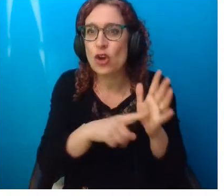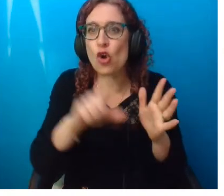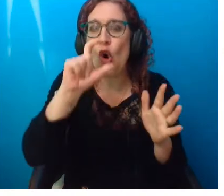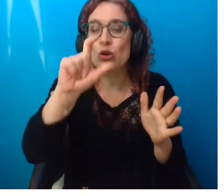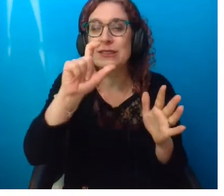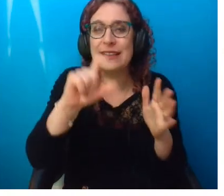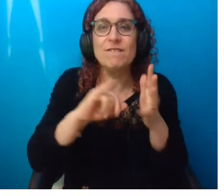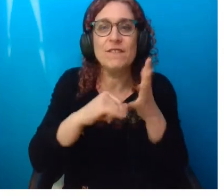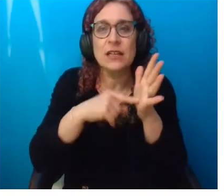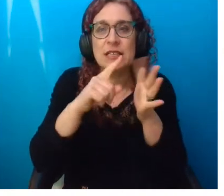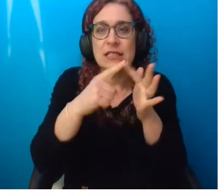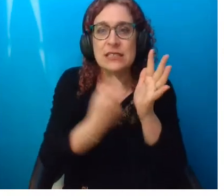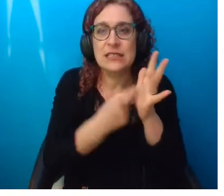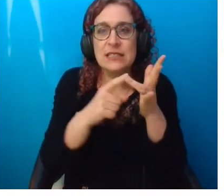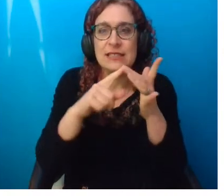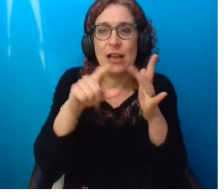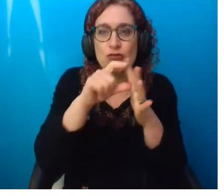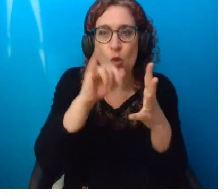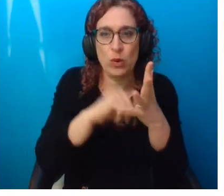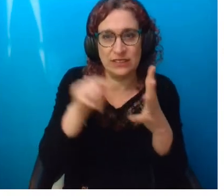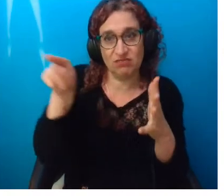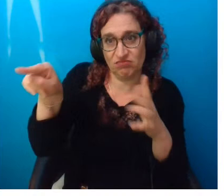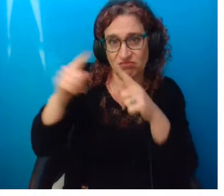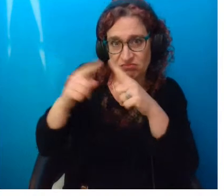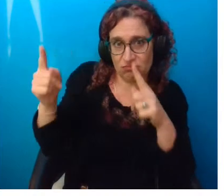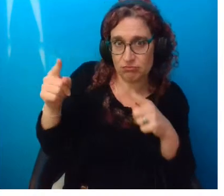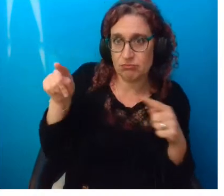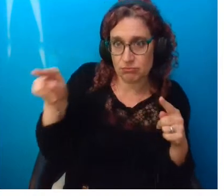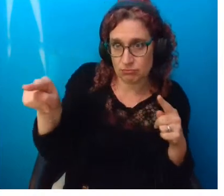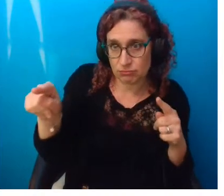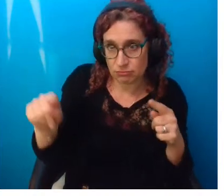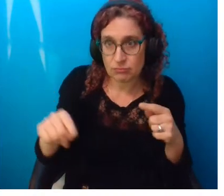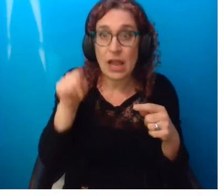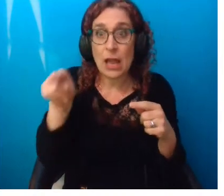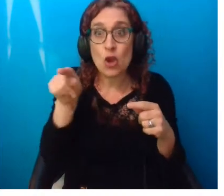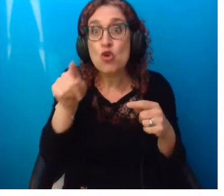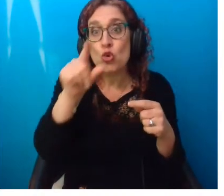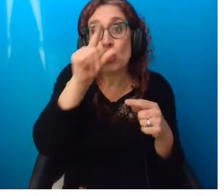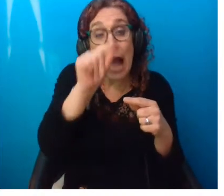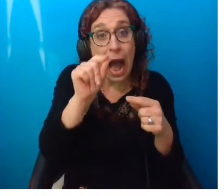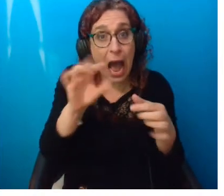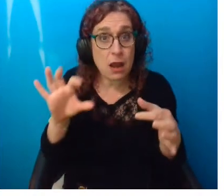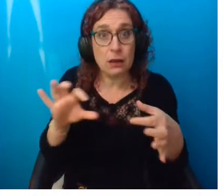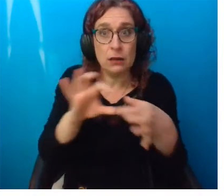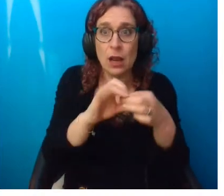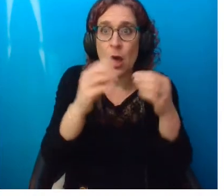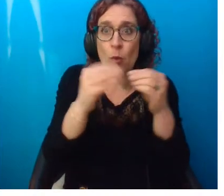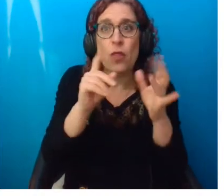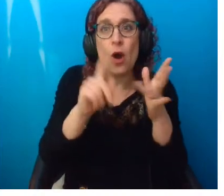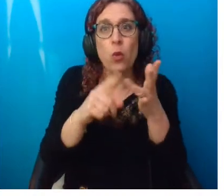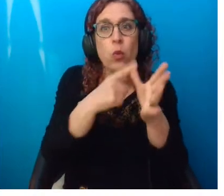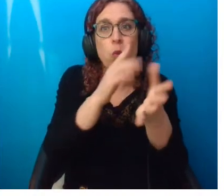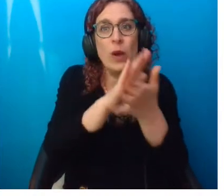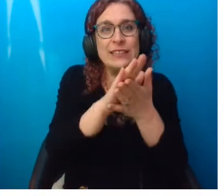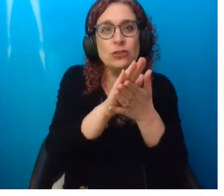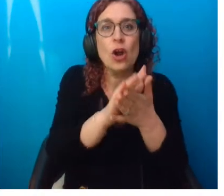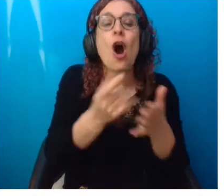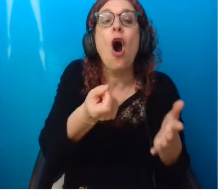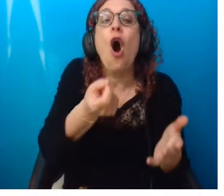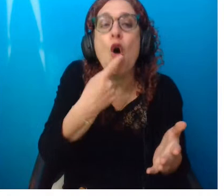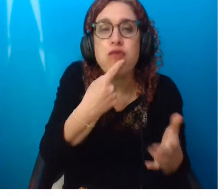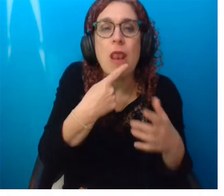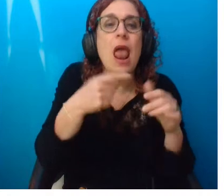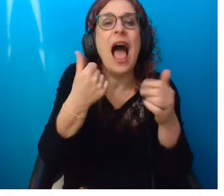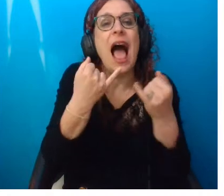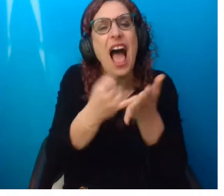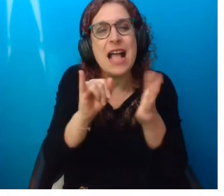be combined with an oral antihistamine. If you prescribe an intranasal corticosteroid, it is vital that